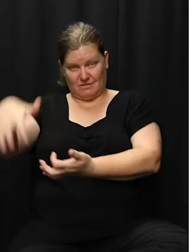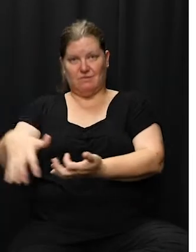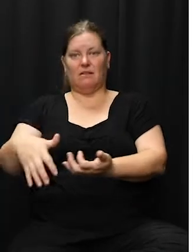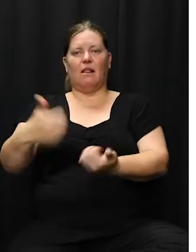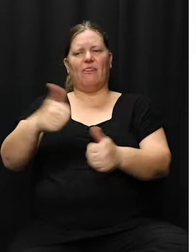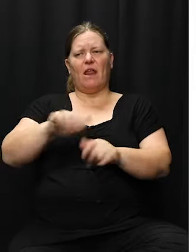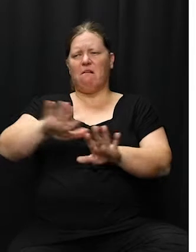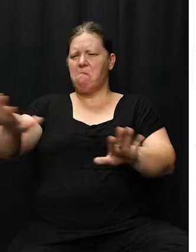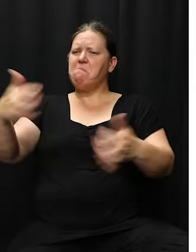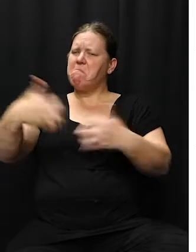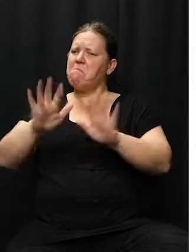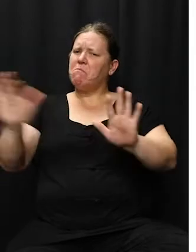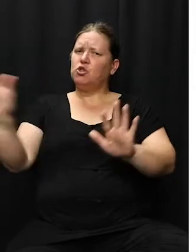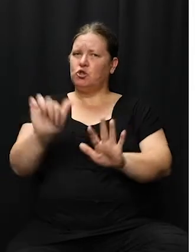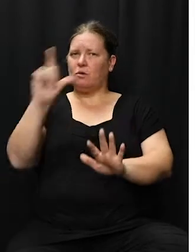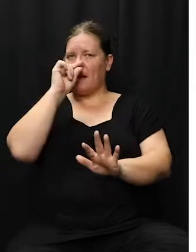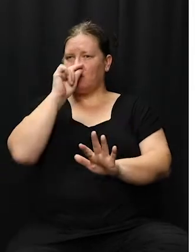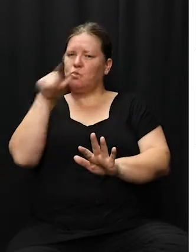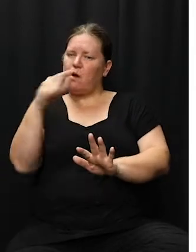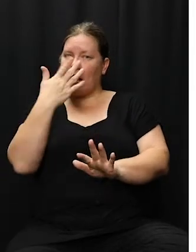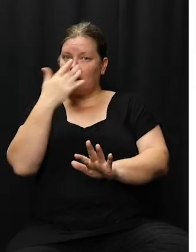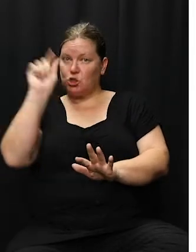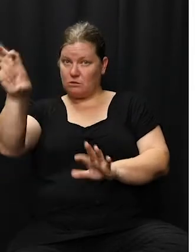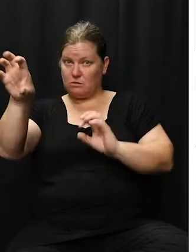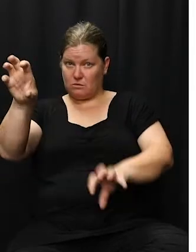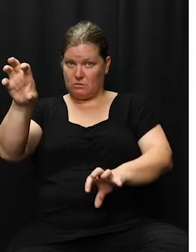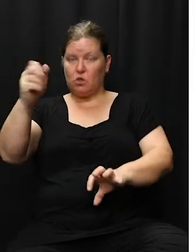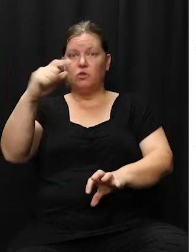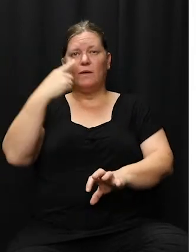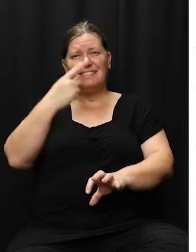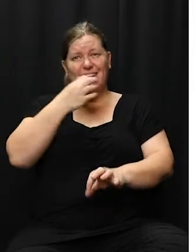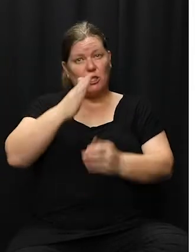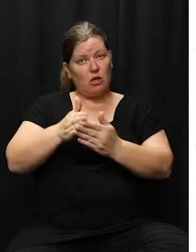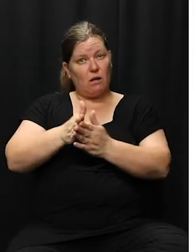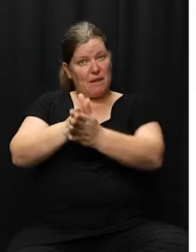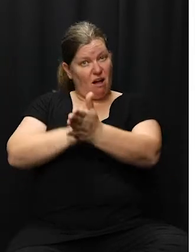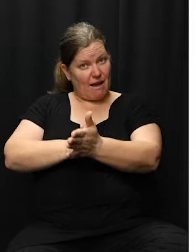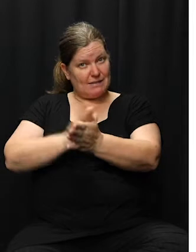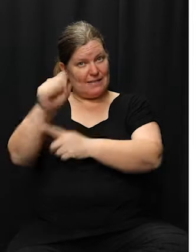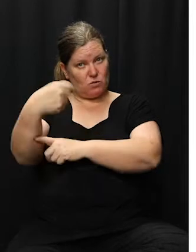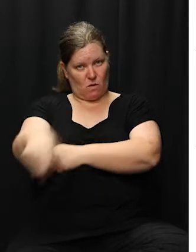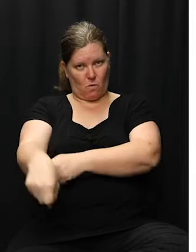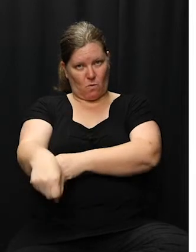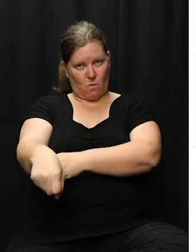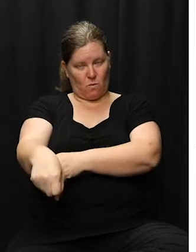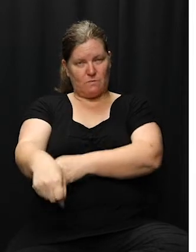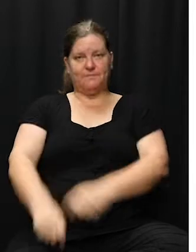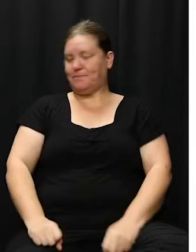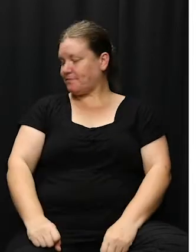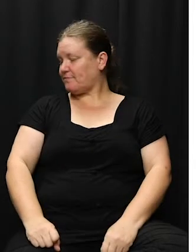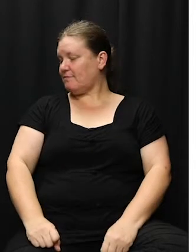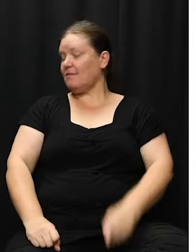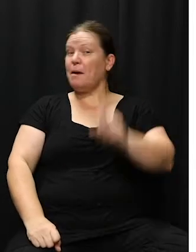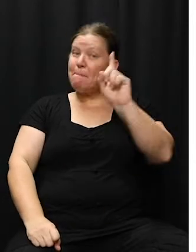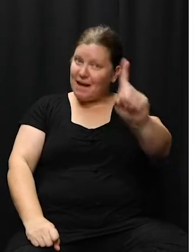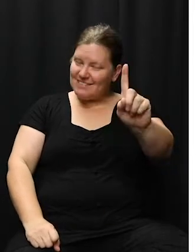collecting the data from native signers, not filmed data, I can say they should be able to do it at about 5. And then you can say, is the child